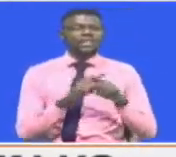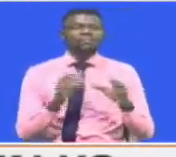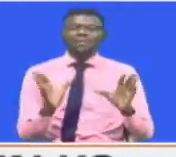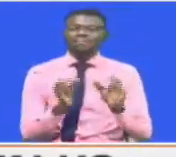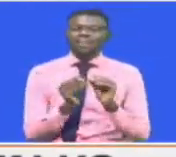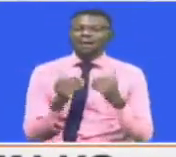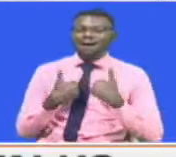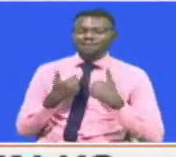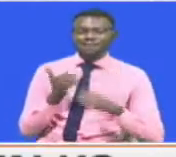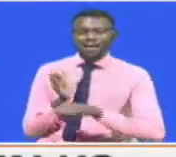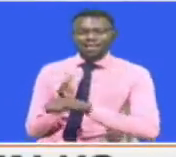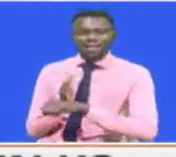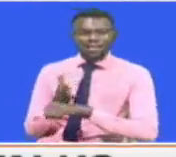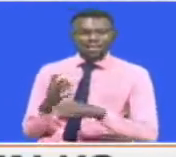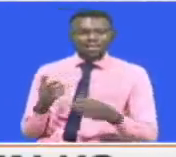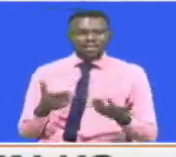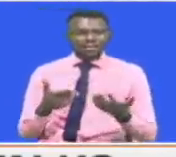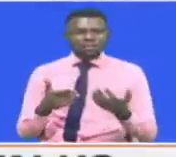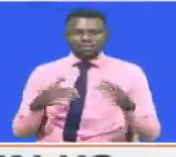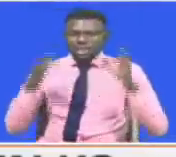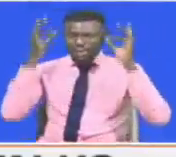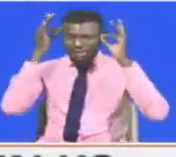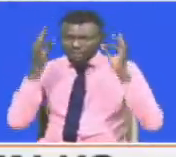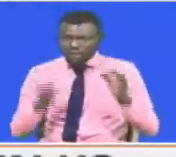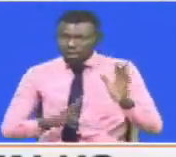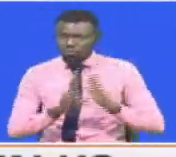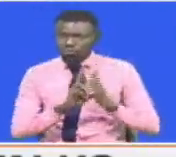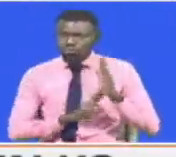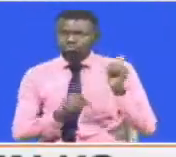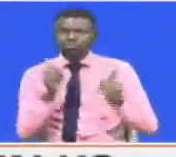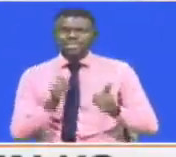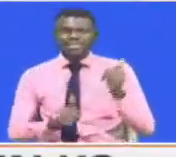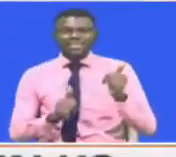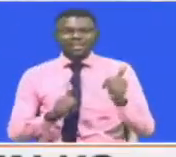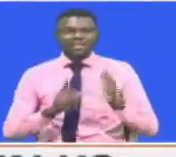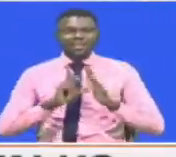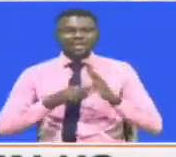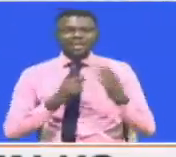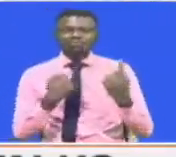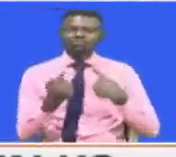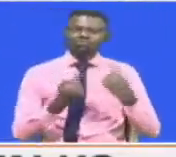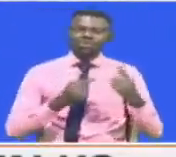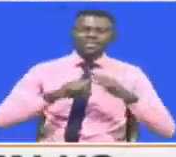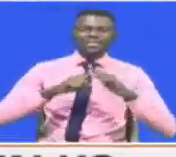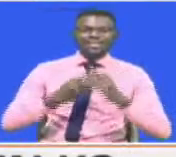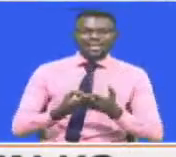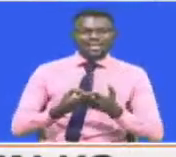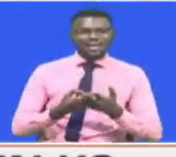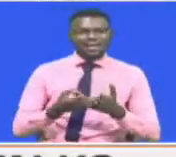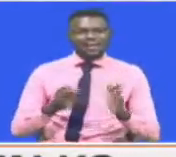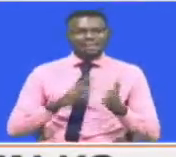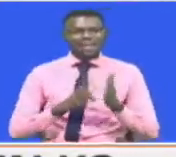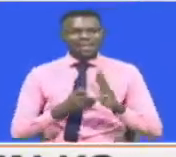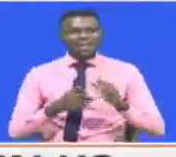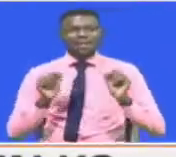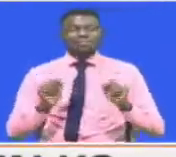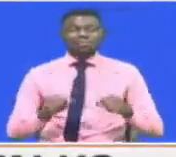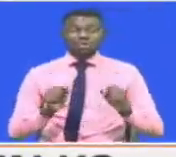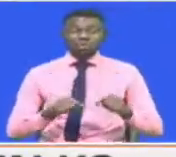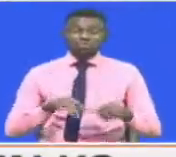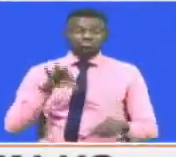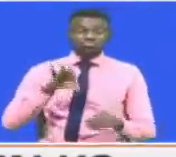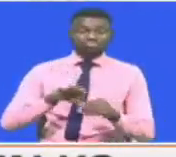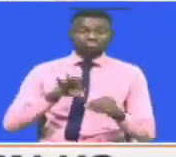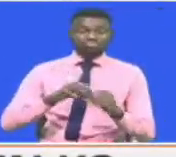meeting Thursday to set the stage before the talks begin on substantive issues that could end leading to a referendum to amend the law.